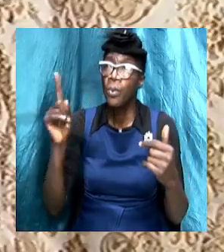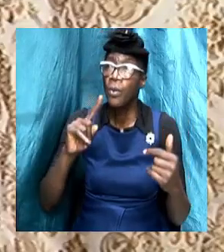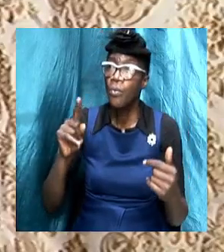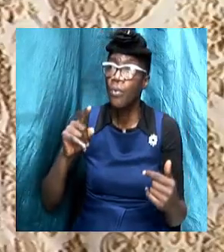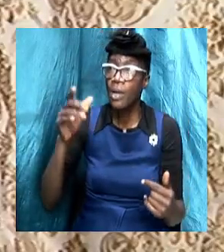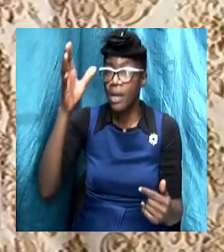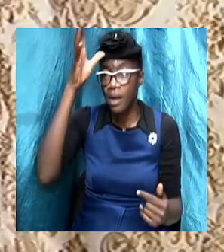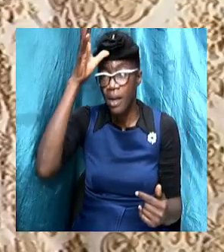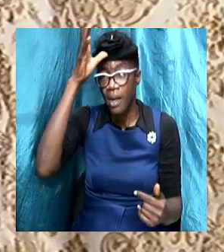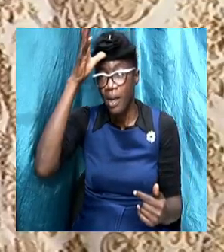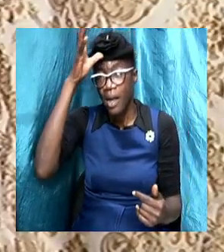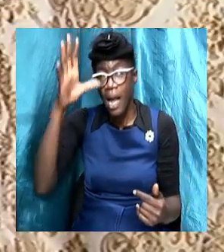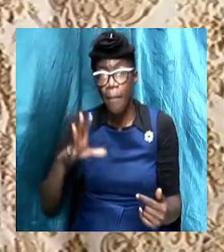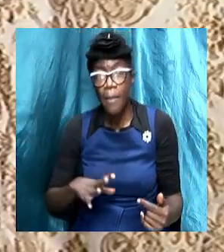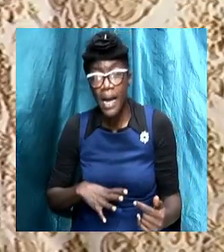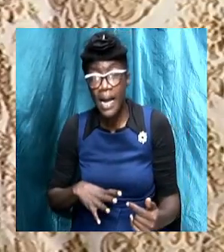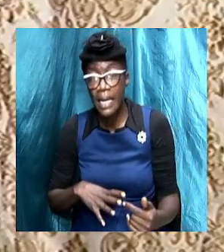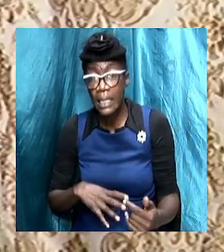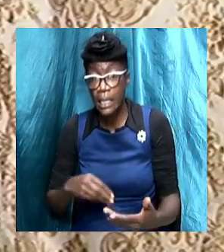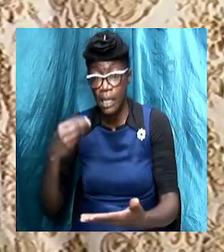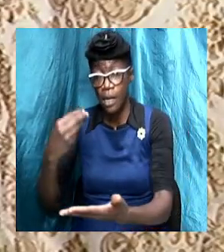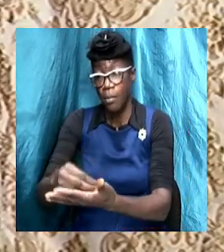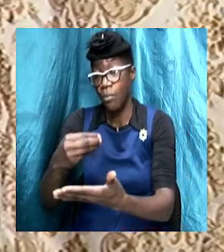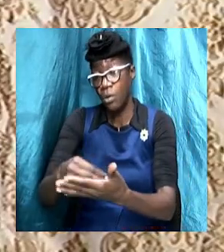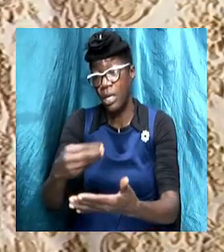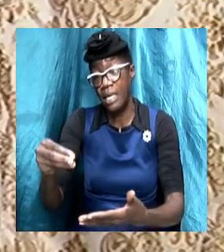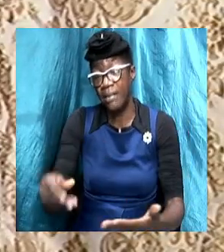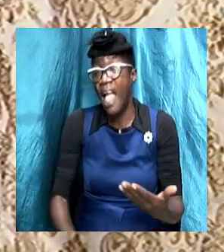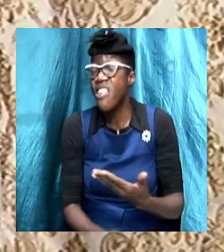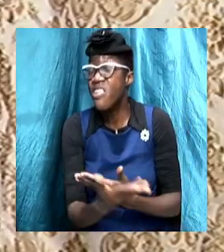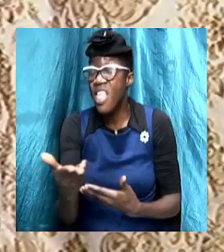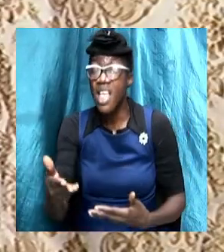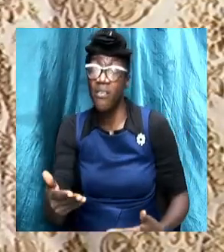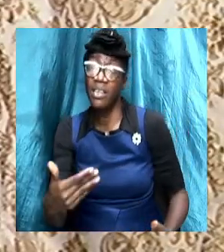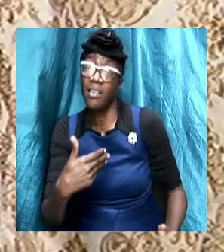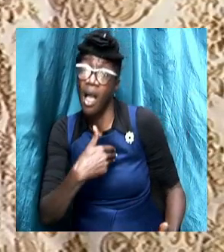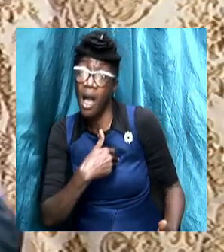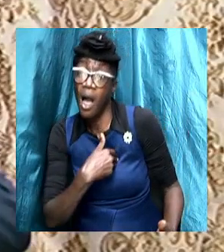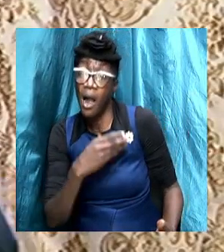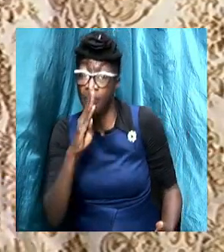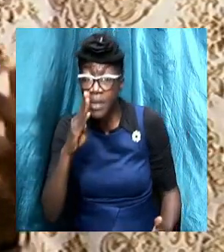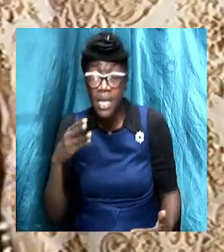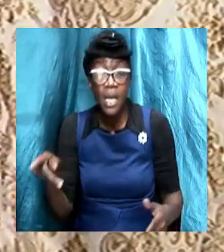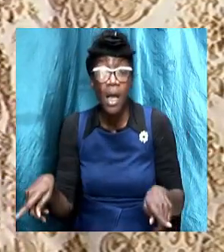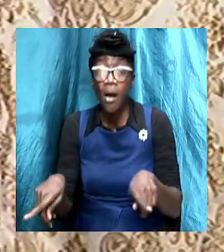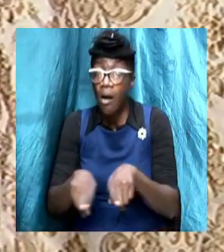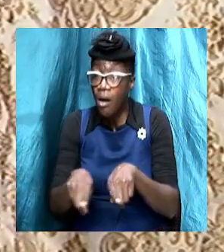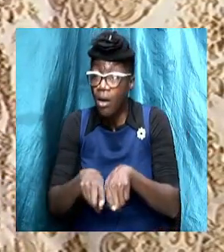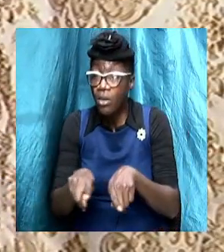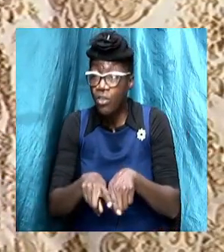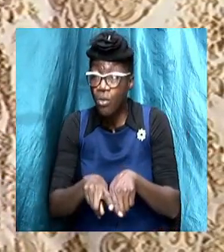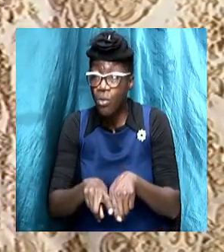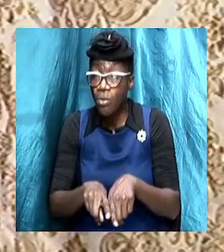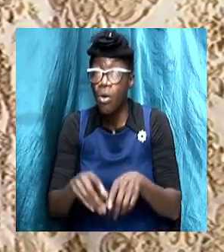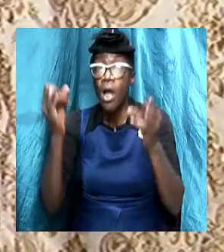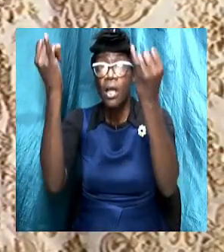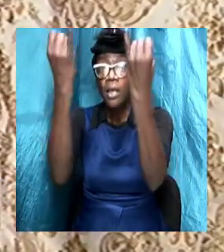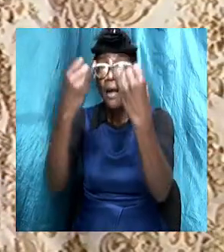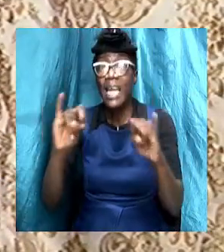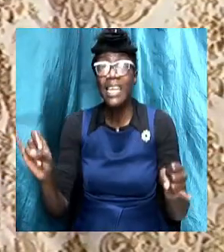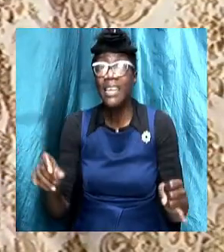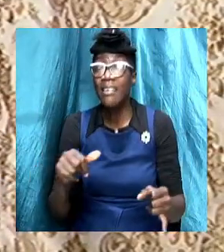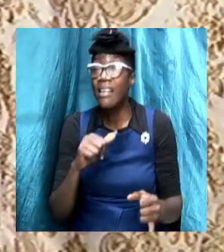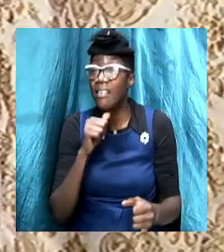man's treasure is, there will his heart be also. So our identity is not defined by our